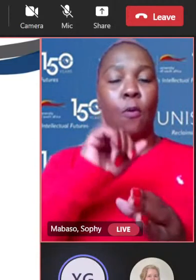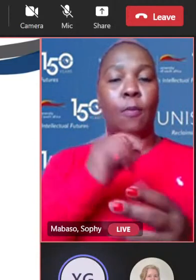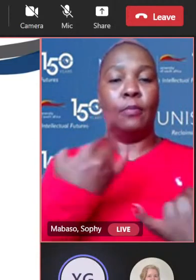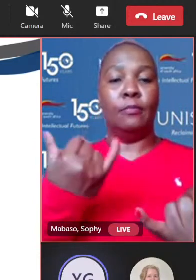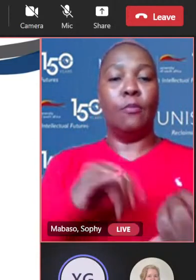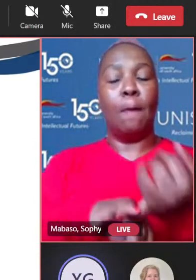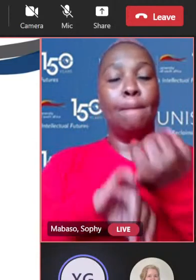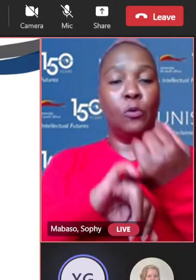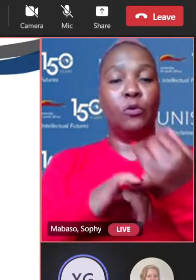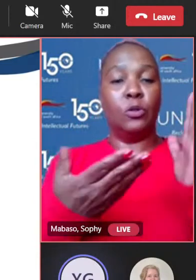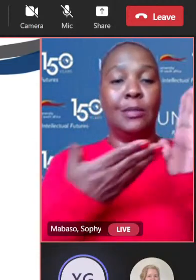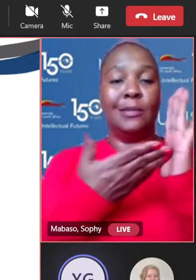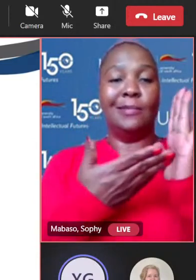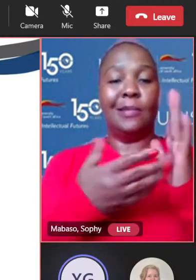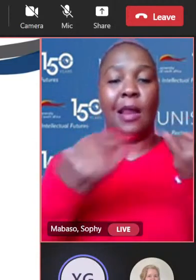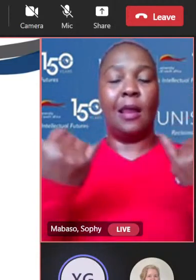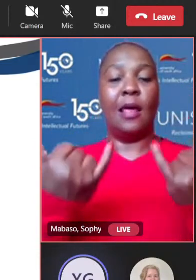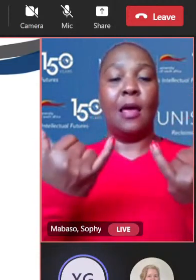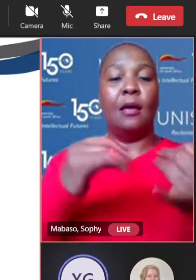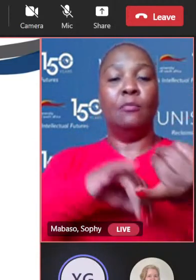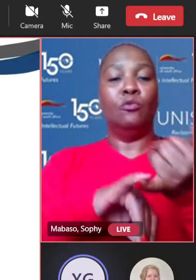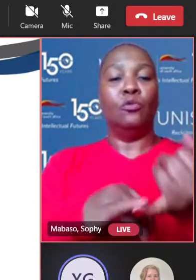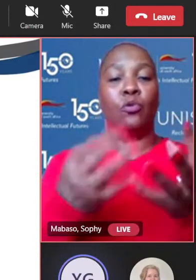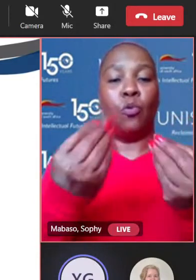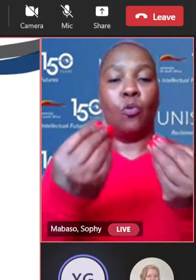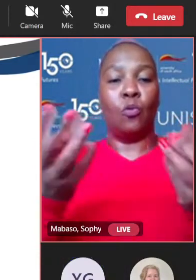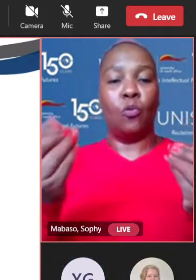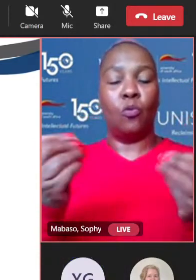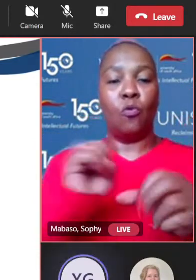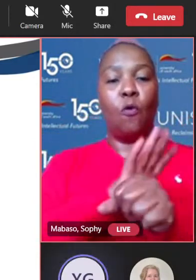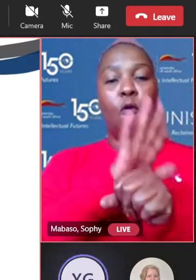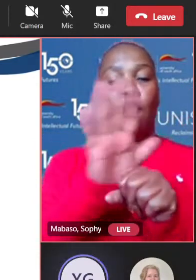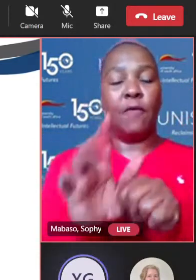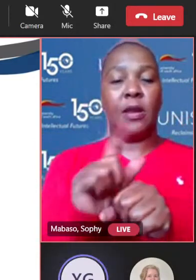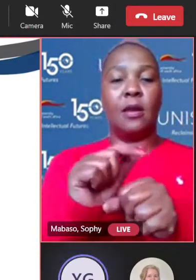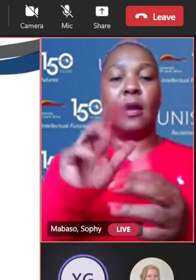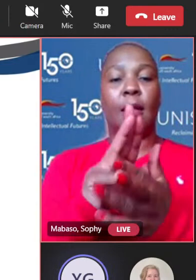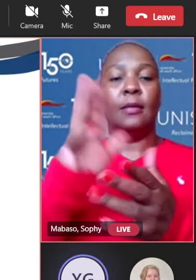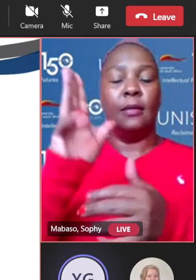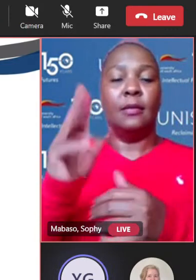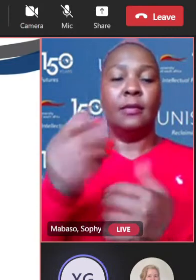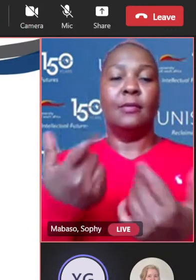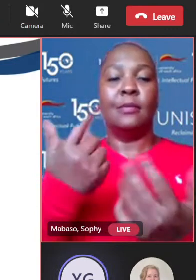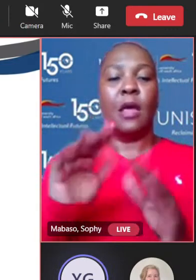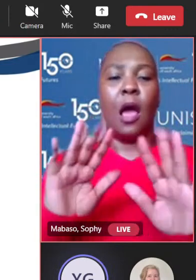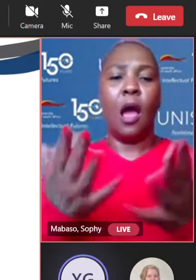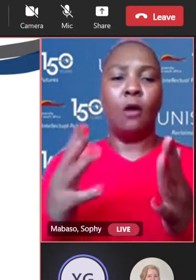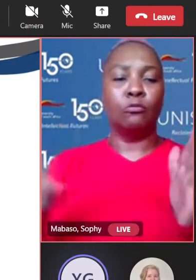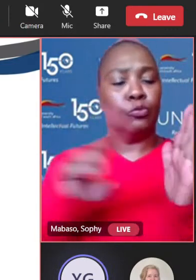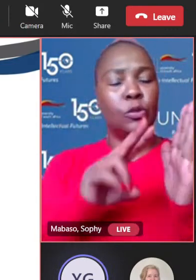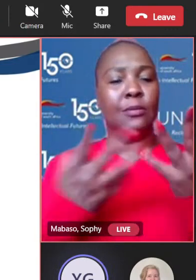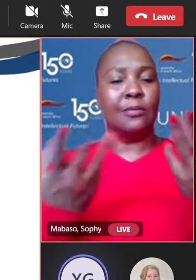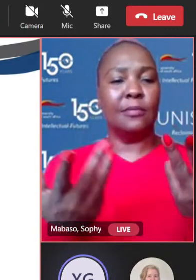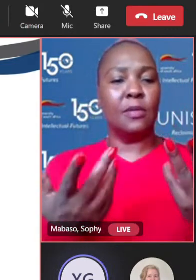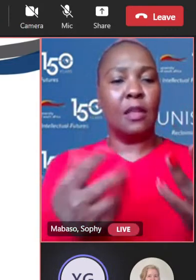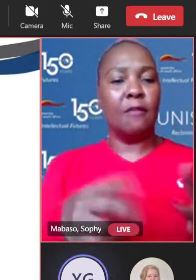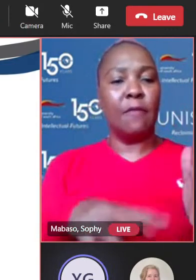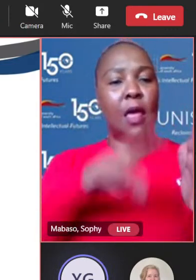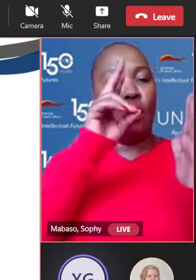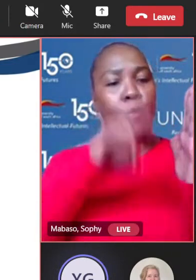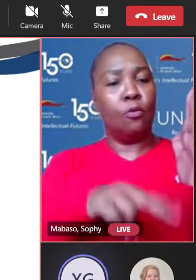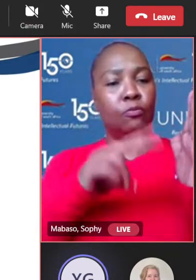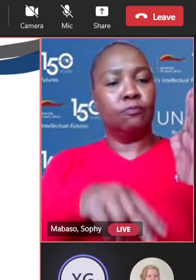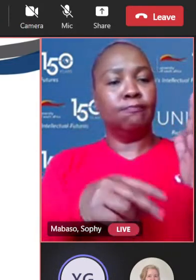case, we clicked on a module called COVID-19, right? How do you see that? If I look here right underneath